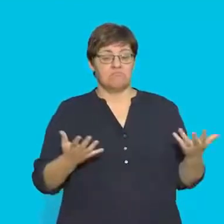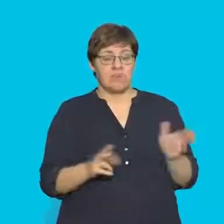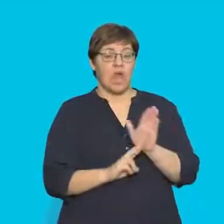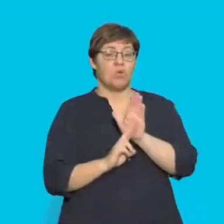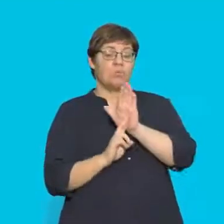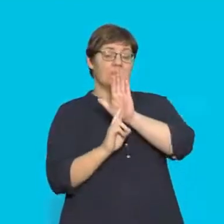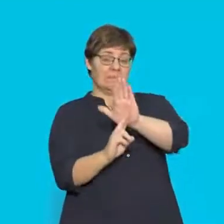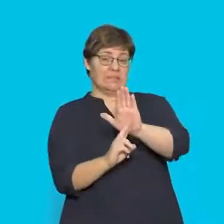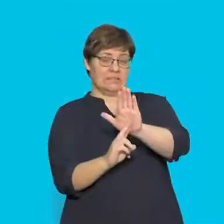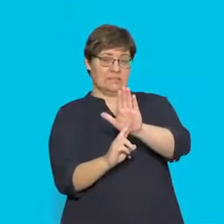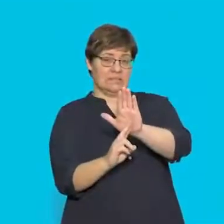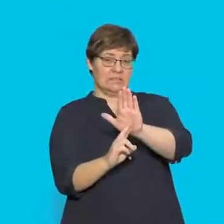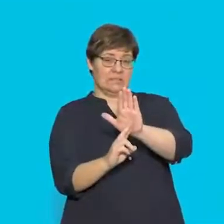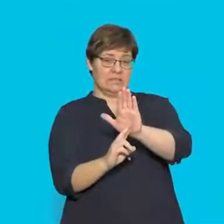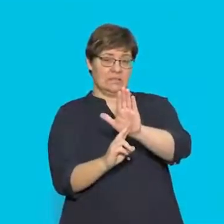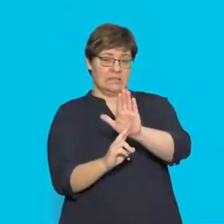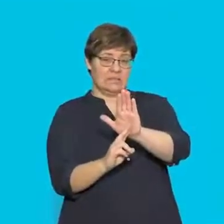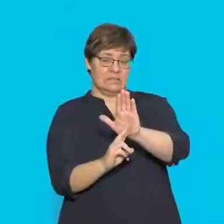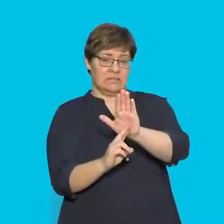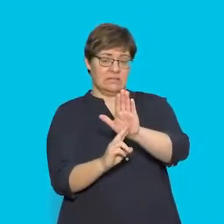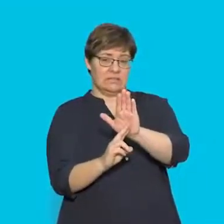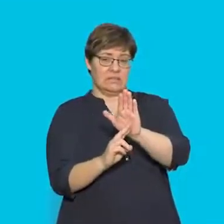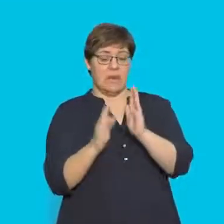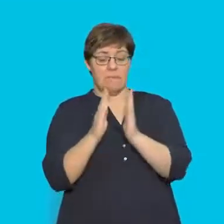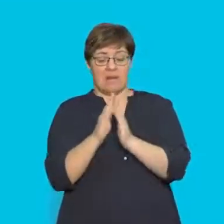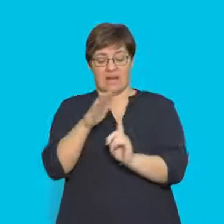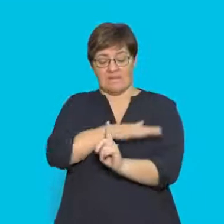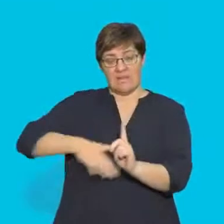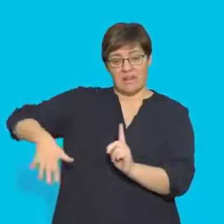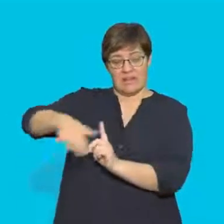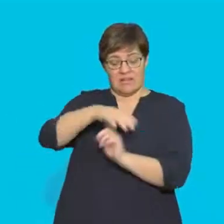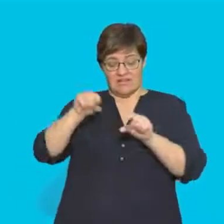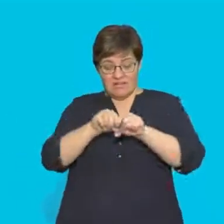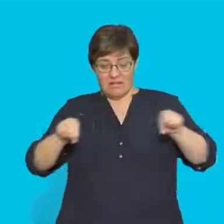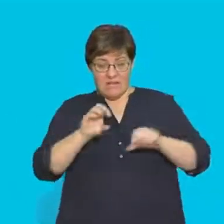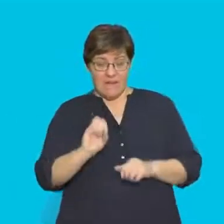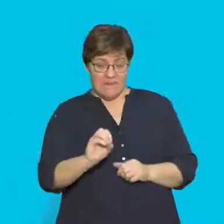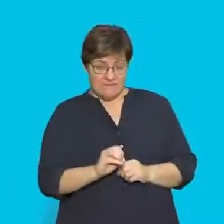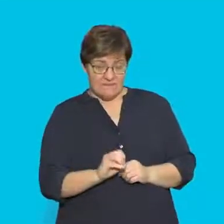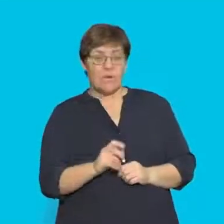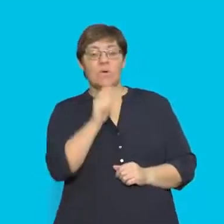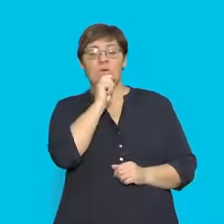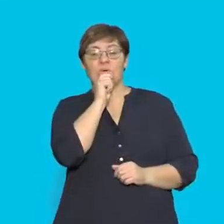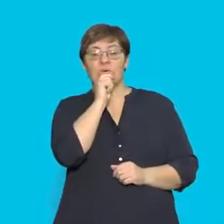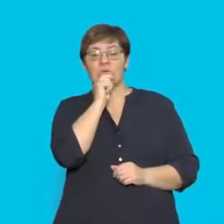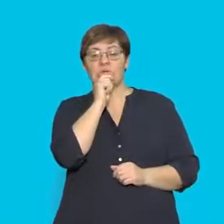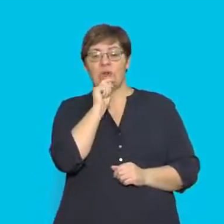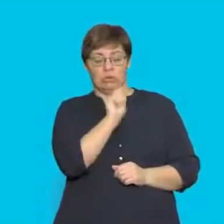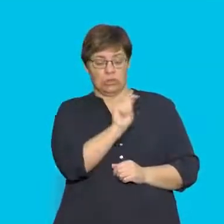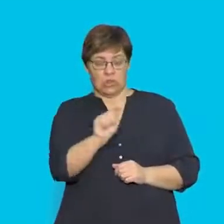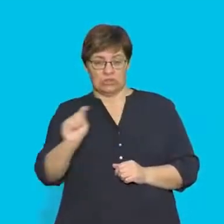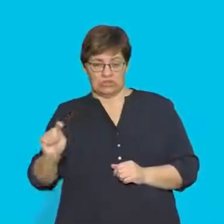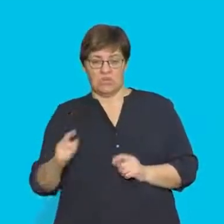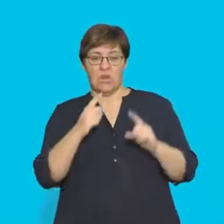were to represent this magnetic field around a straight conductor, we use dots and